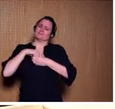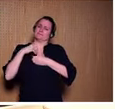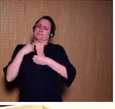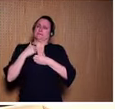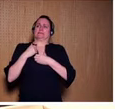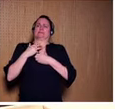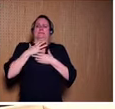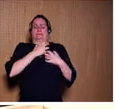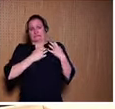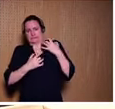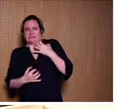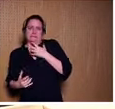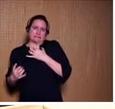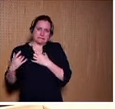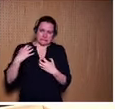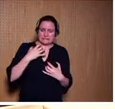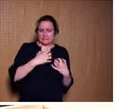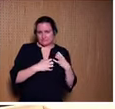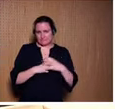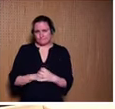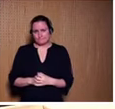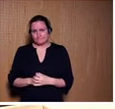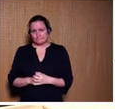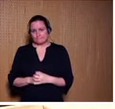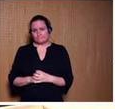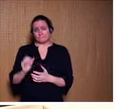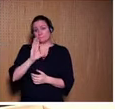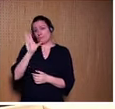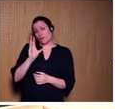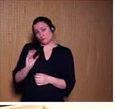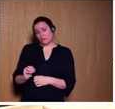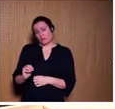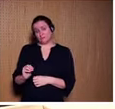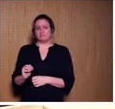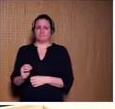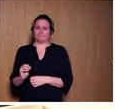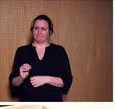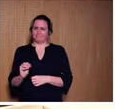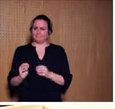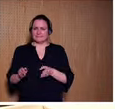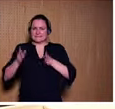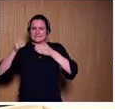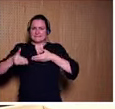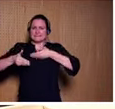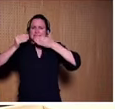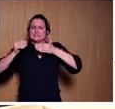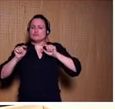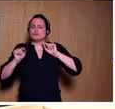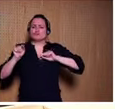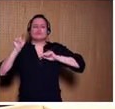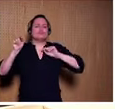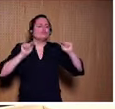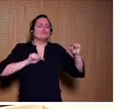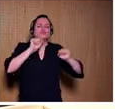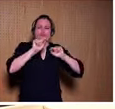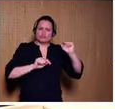All over big cities in Africa, Lagos, Accra, Nairobi, Kampala, are pockets of queer